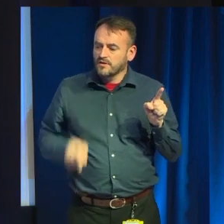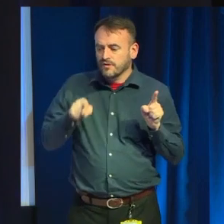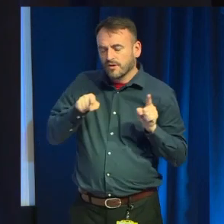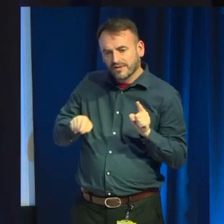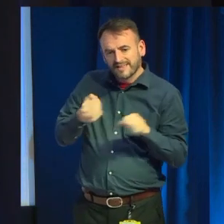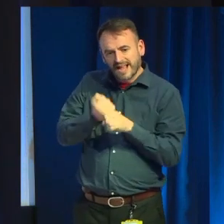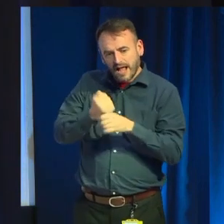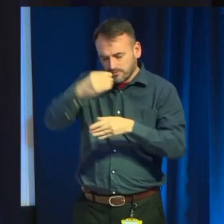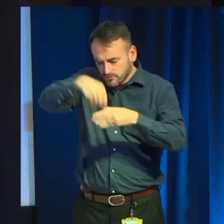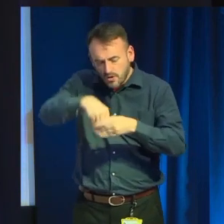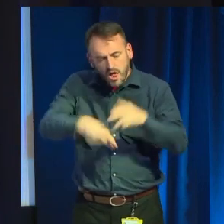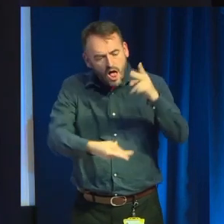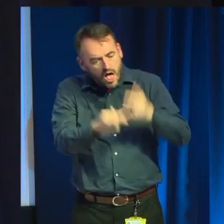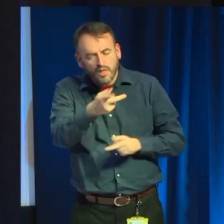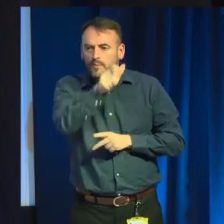in this case?